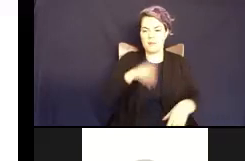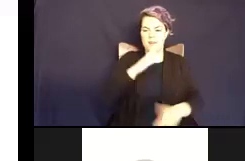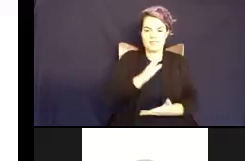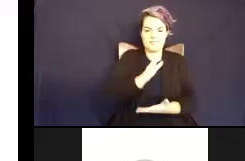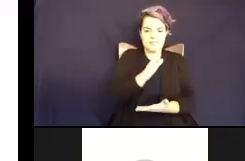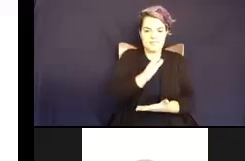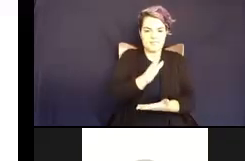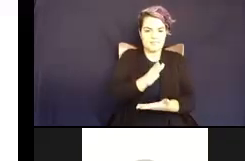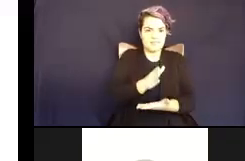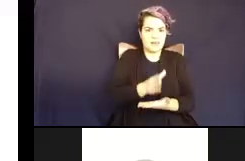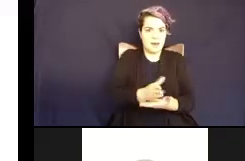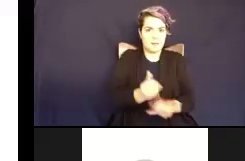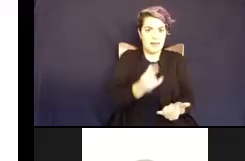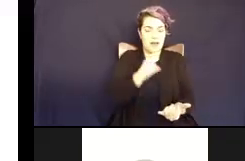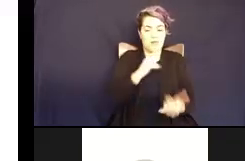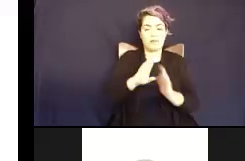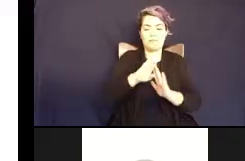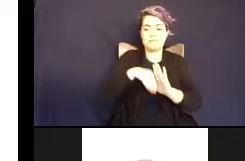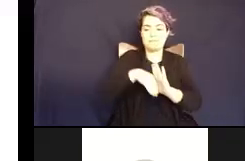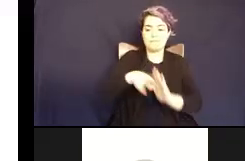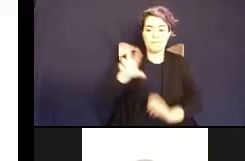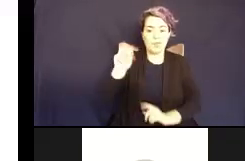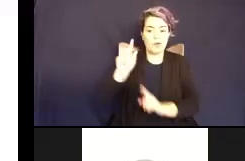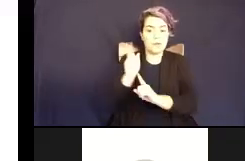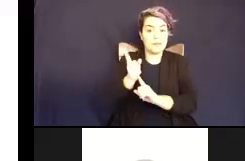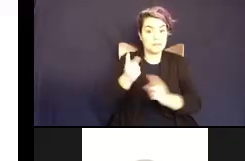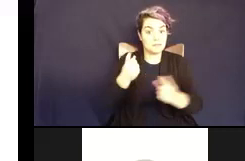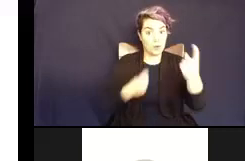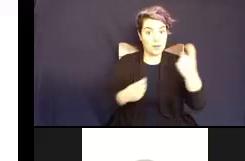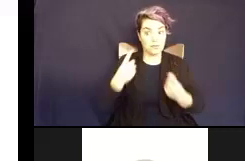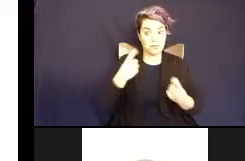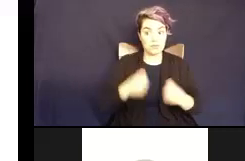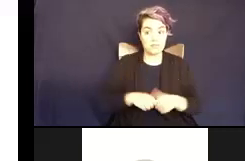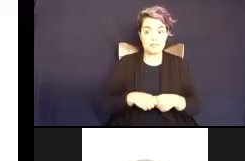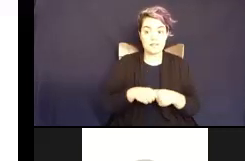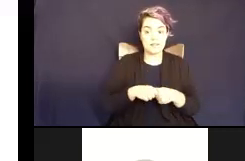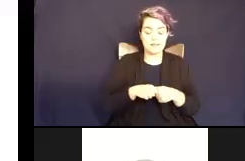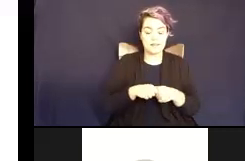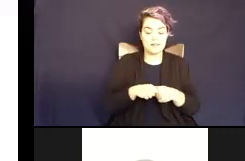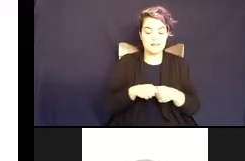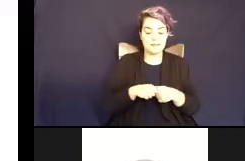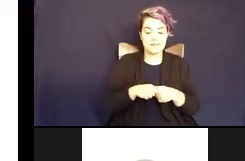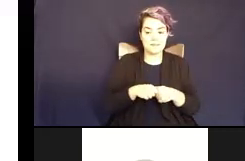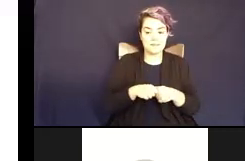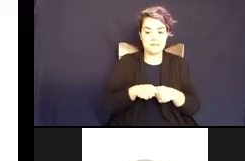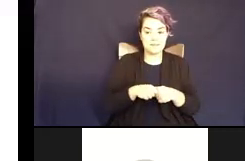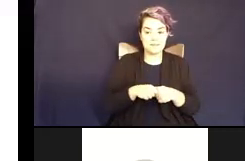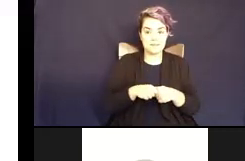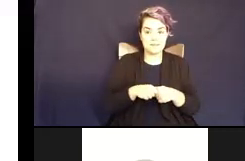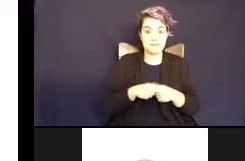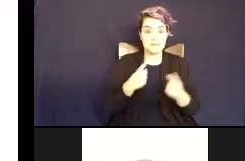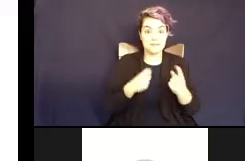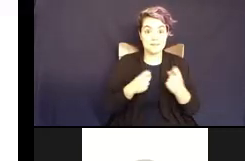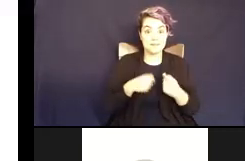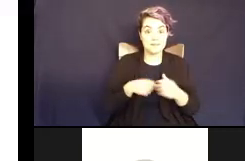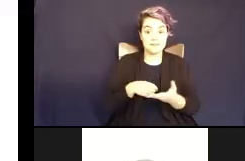leave the last half hour for questions. And I haven't been seeing if there are questions in the chat. So thank you,